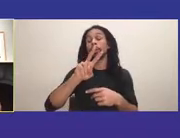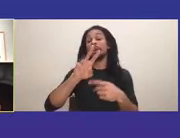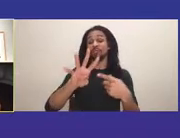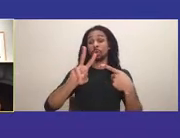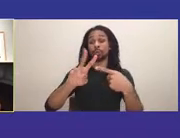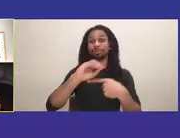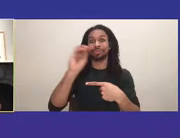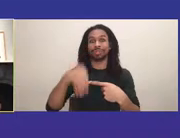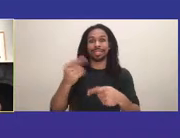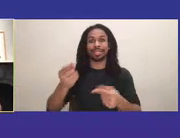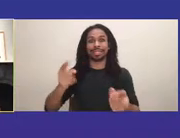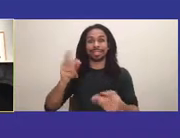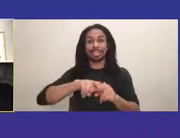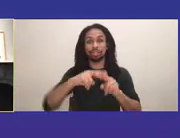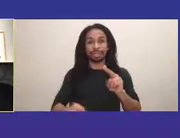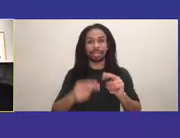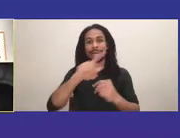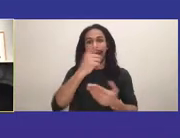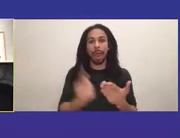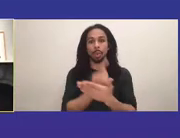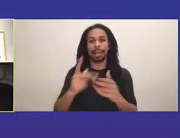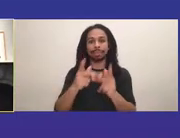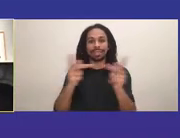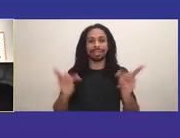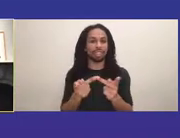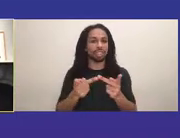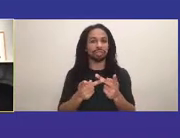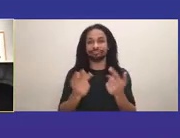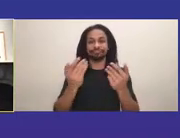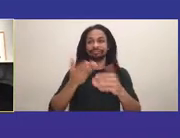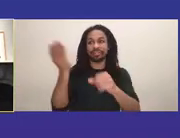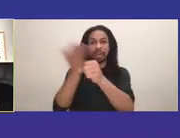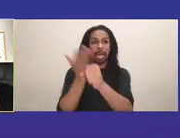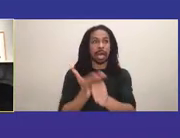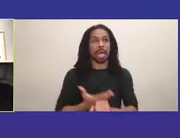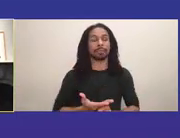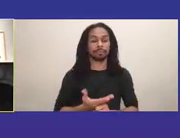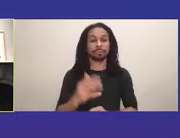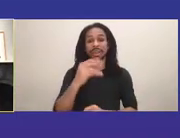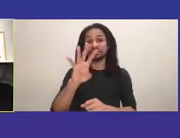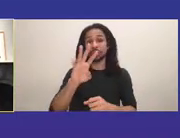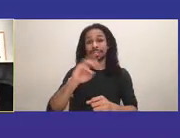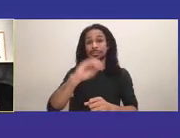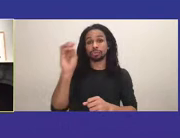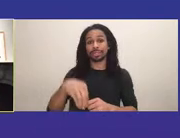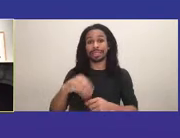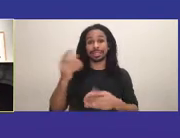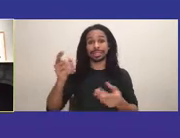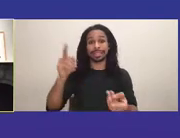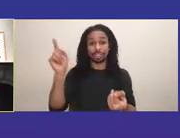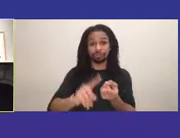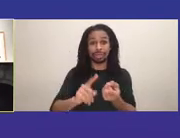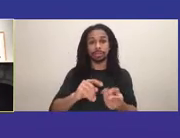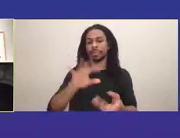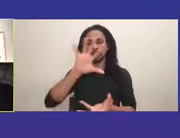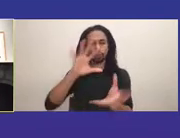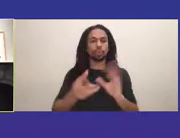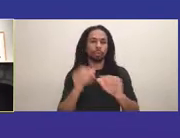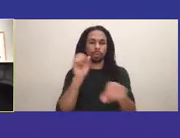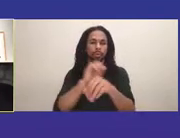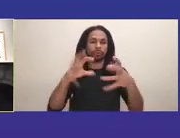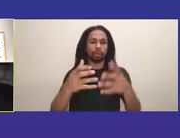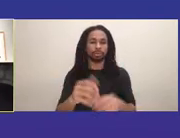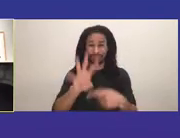in hourly positions, and a 46% decrease in the total workforce. Now, this is